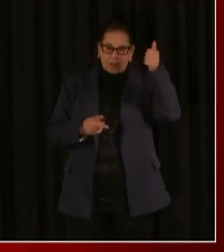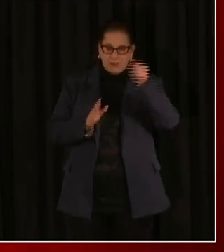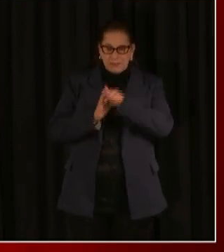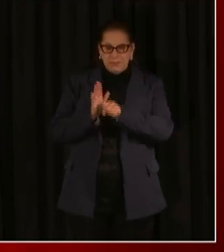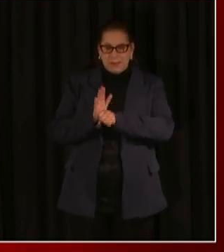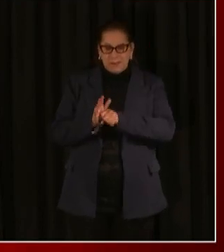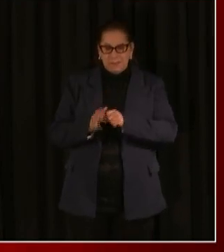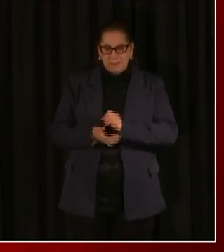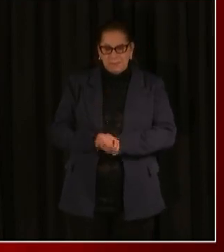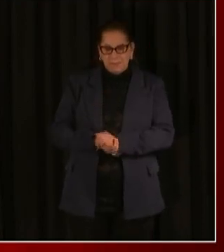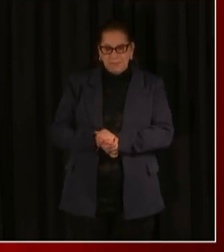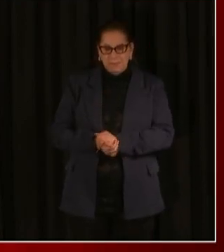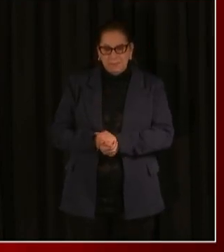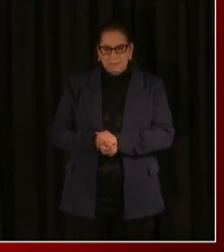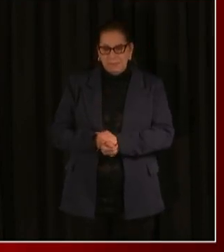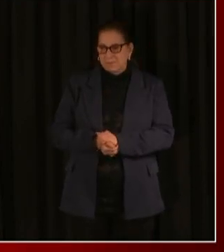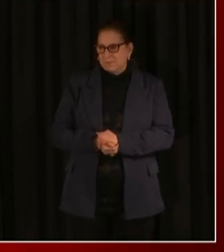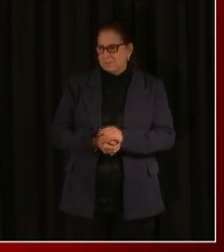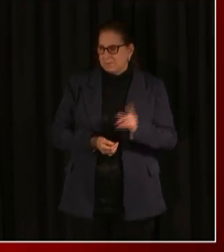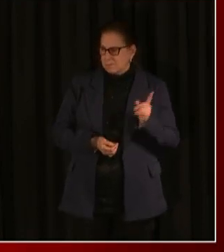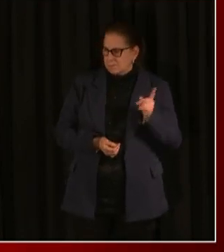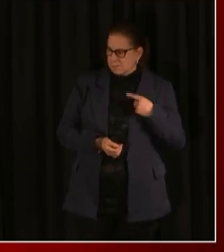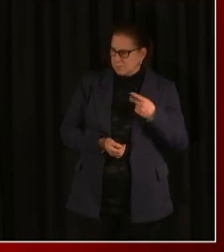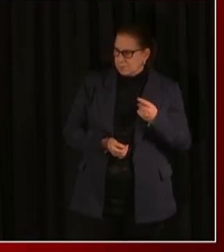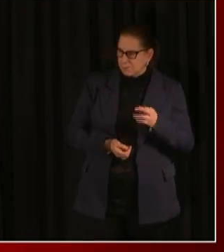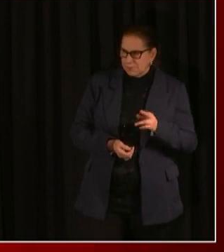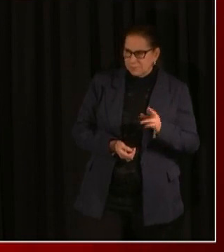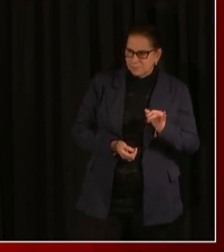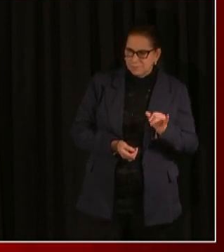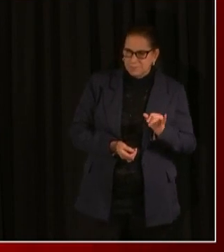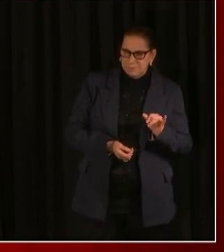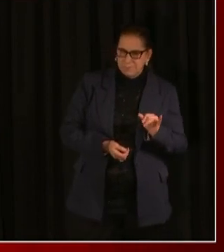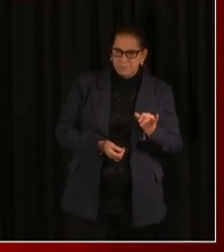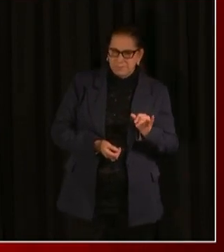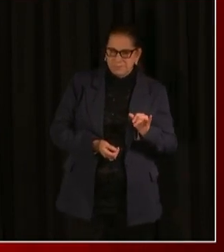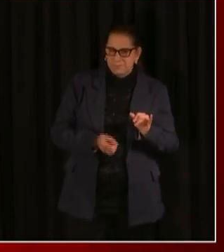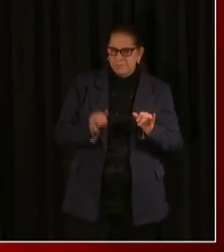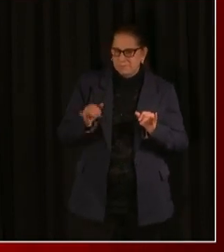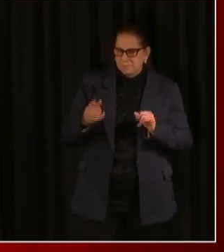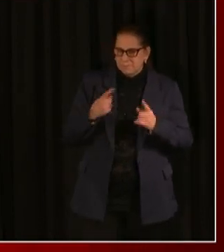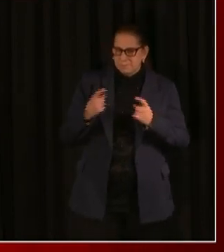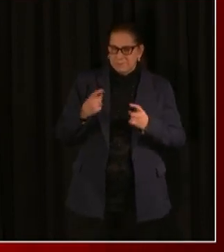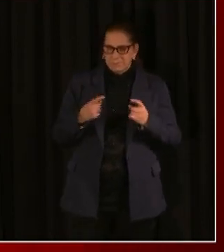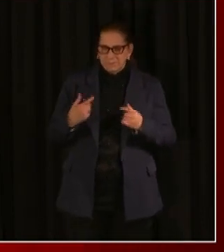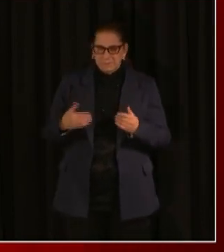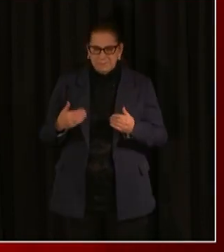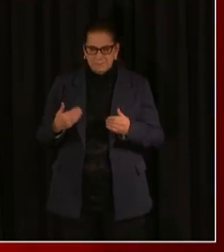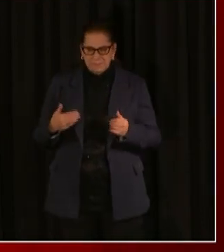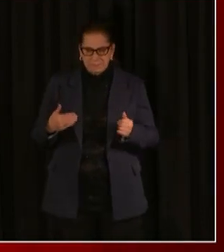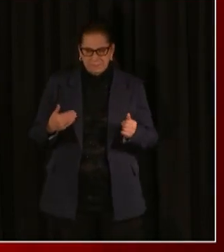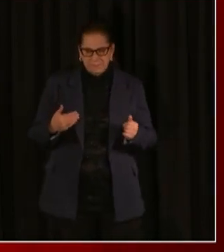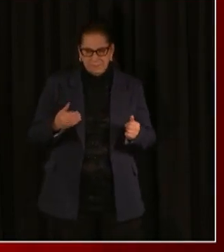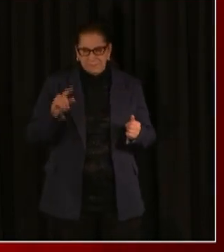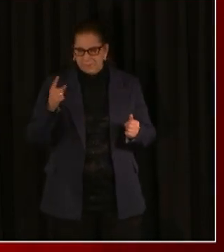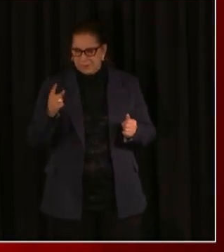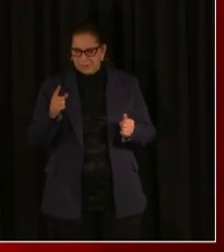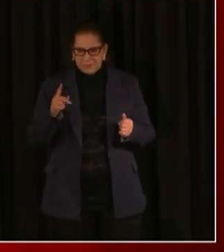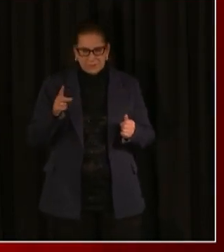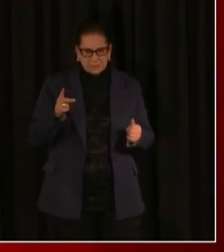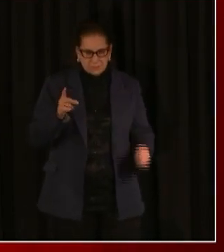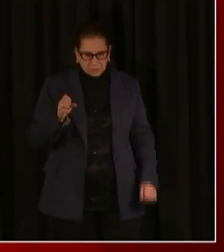I can take that one too. So we've been receiving a lot of inquiries around this as well at Vaccinate.DC